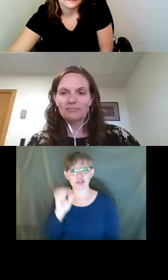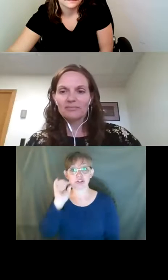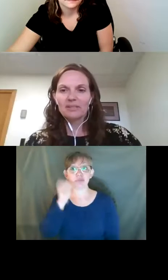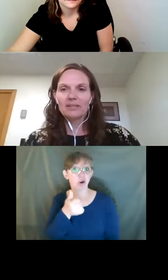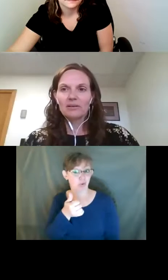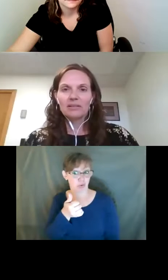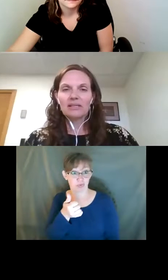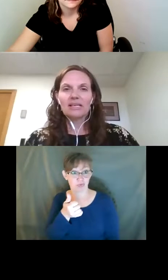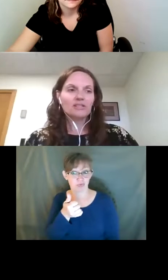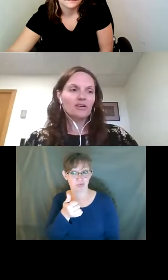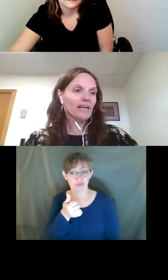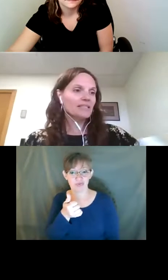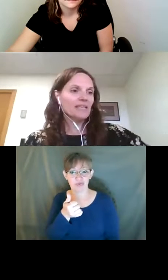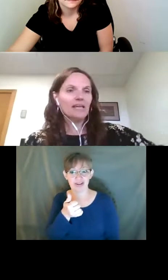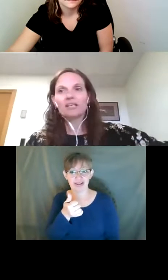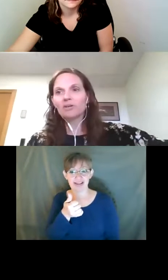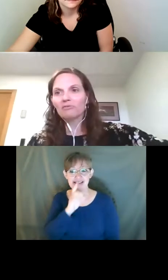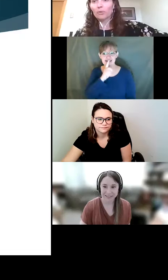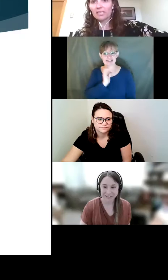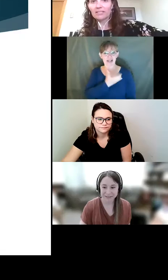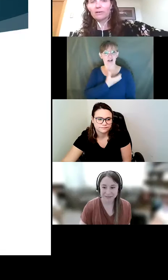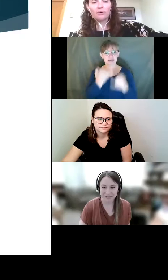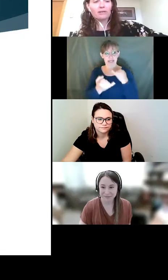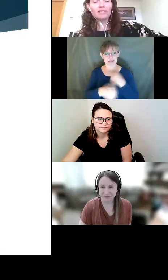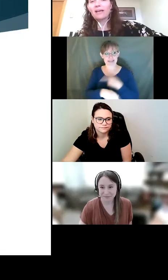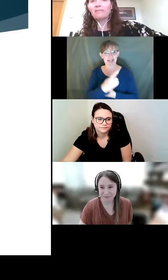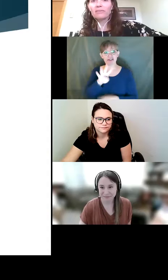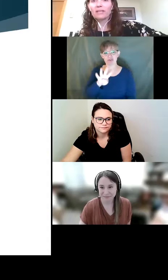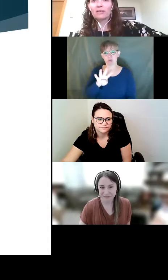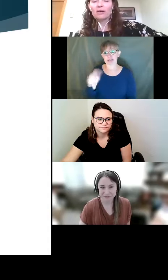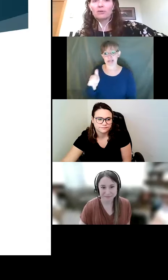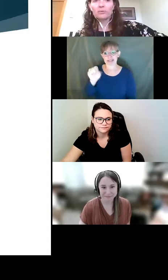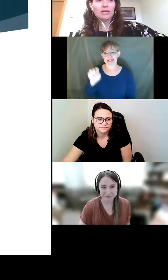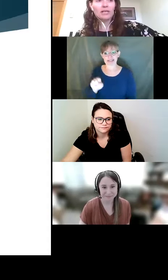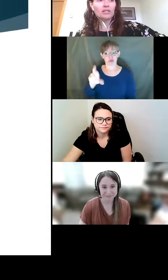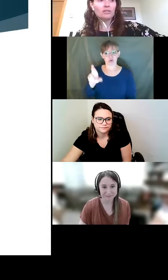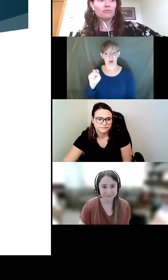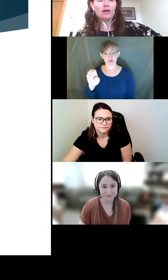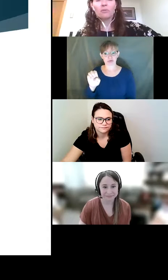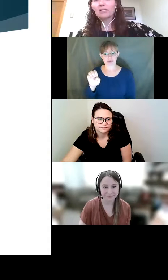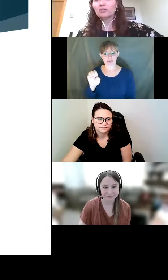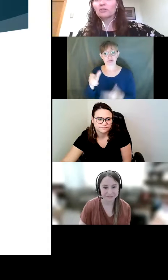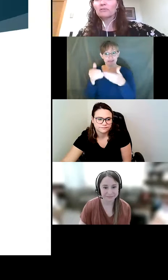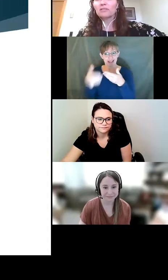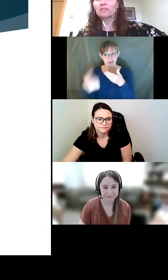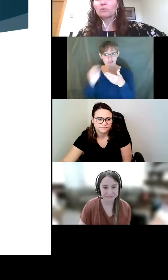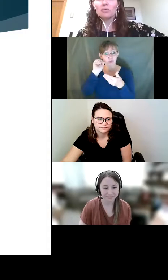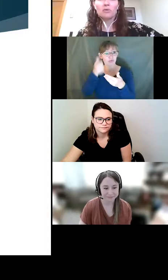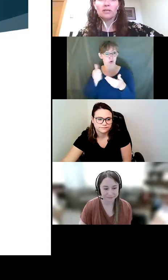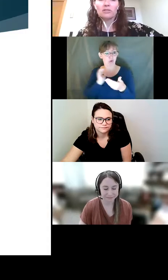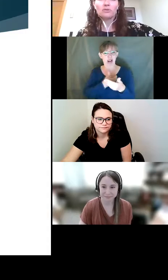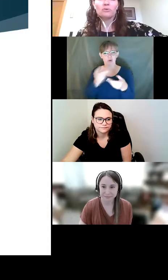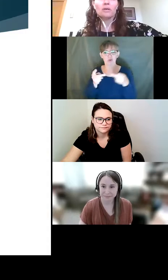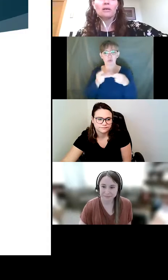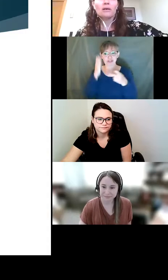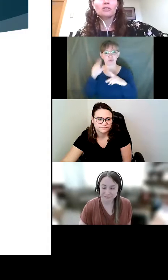tomorrow, it is our last day here at 410 South Crouse Ave, and our location for outpatient services will be